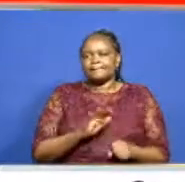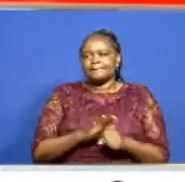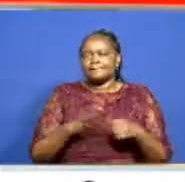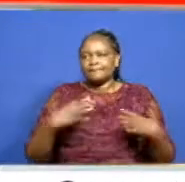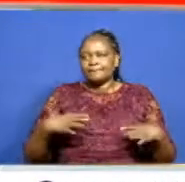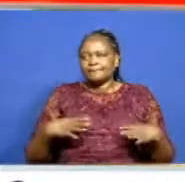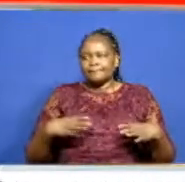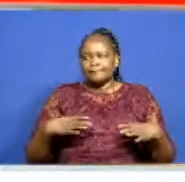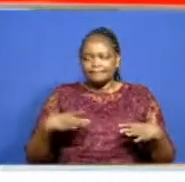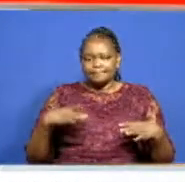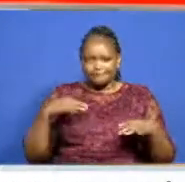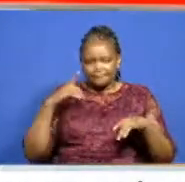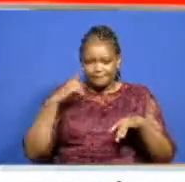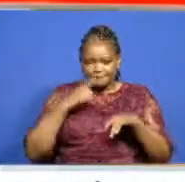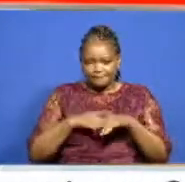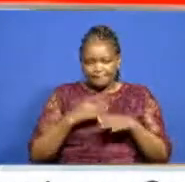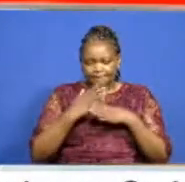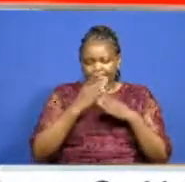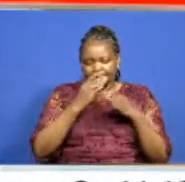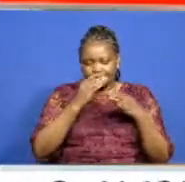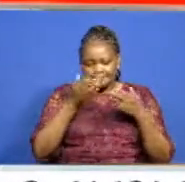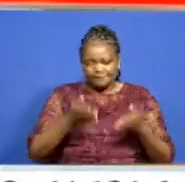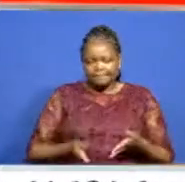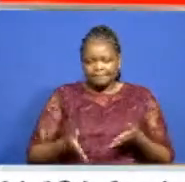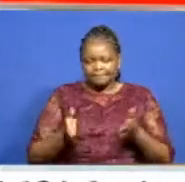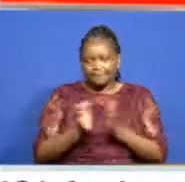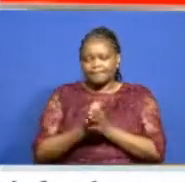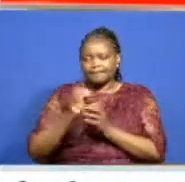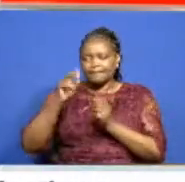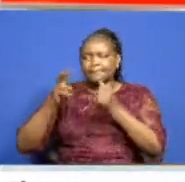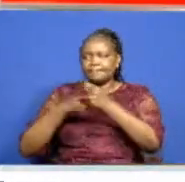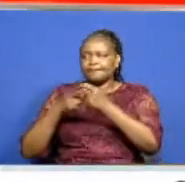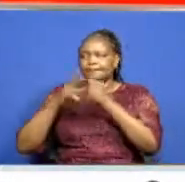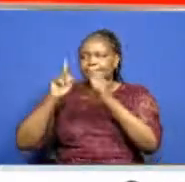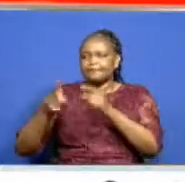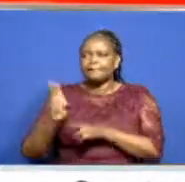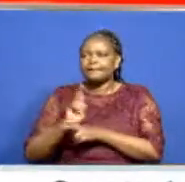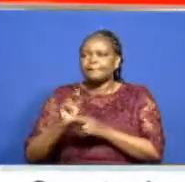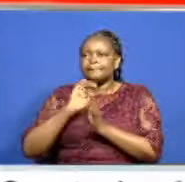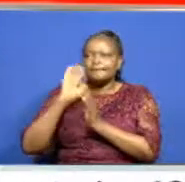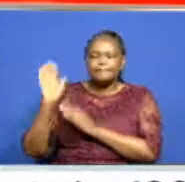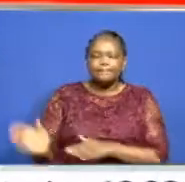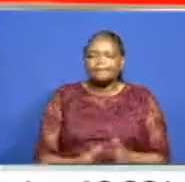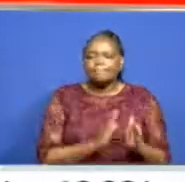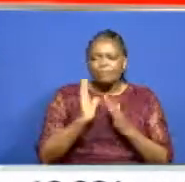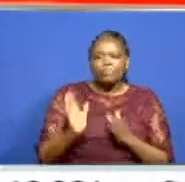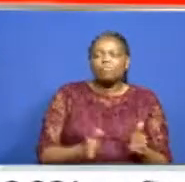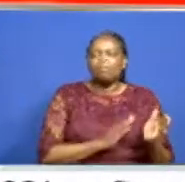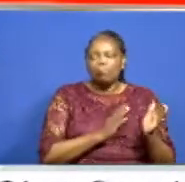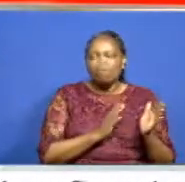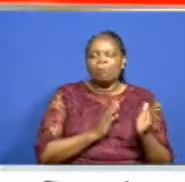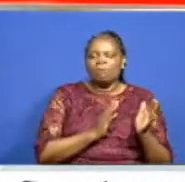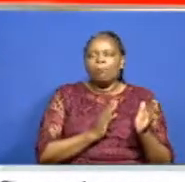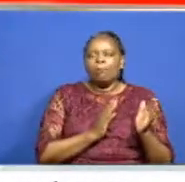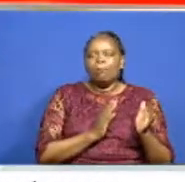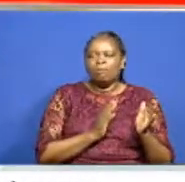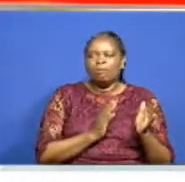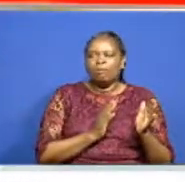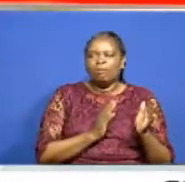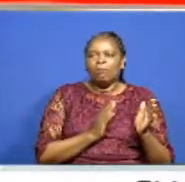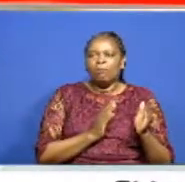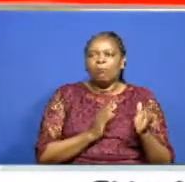now, July and January, should be used to plan on how we can, for example, mm-hmm. ensure that